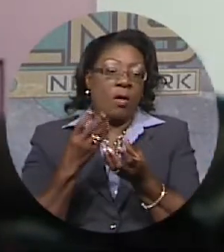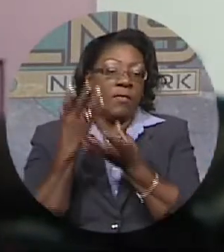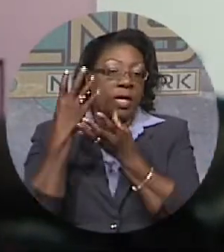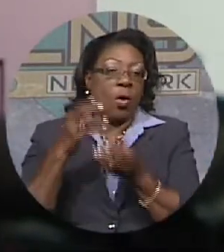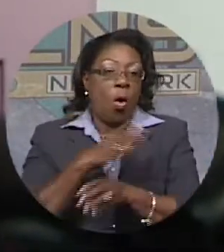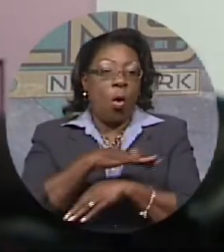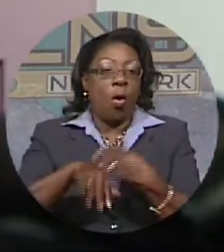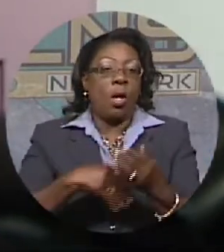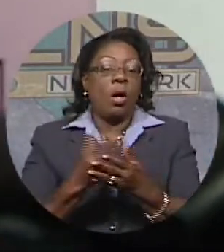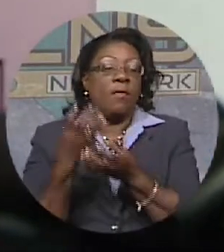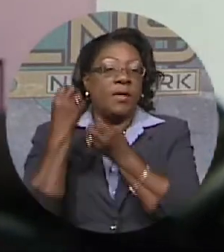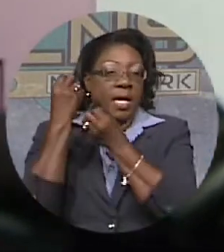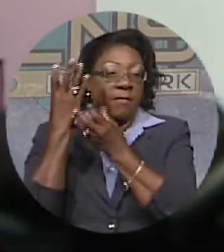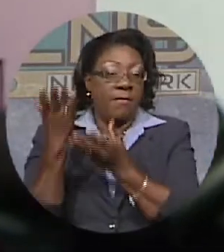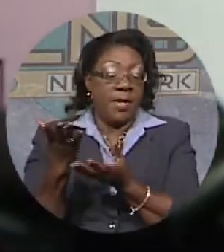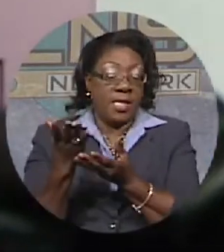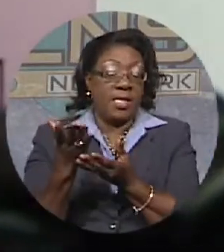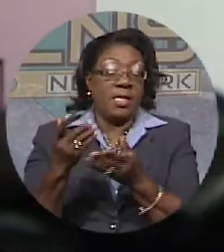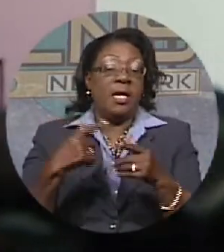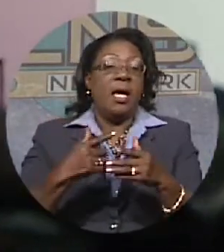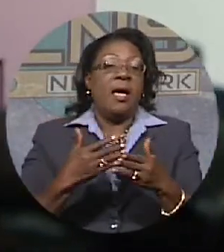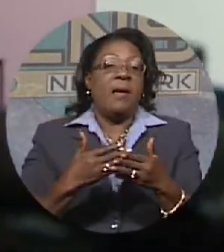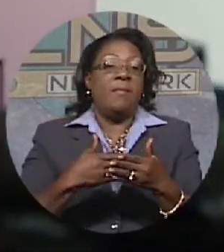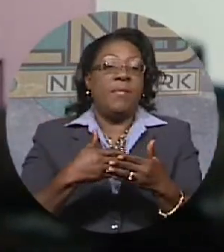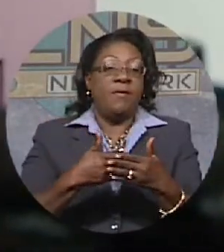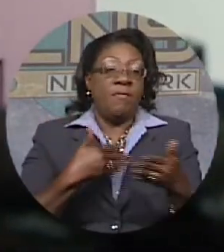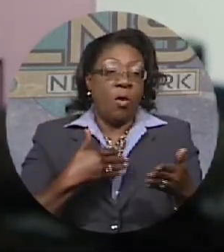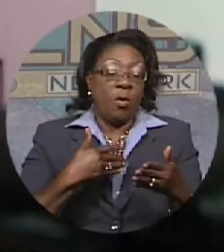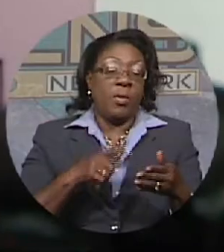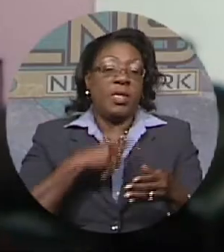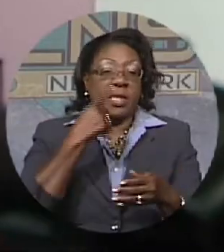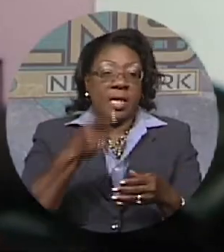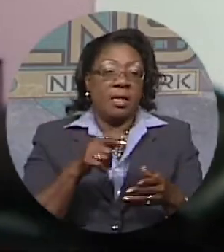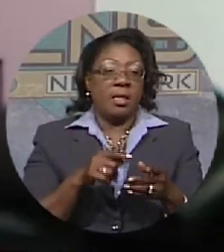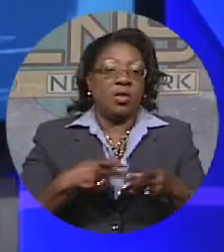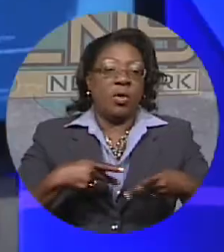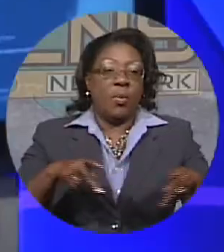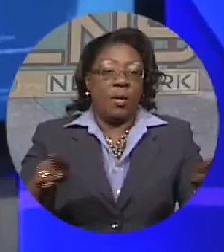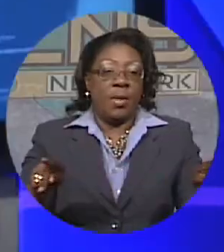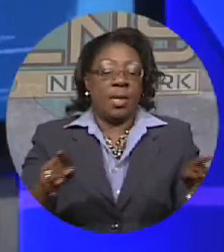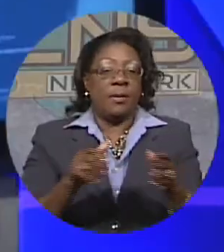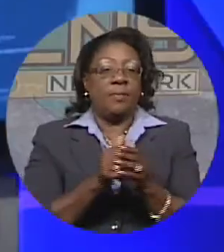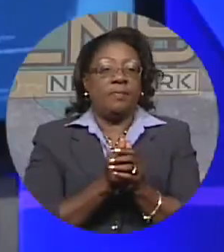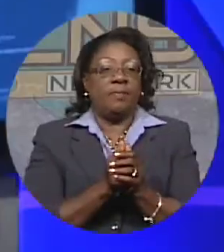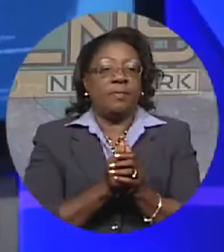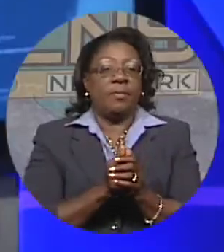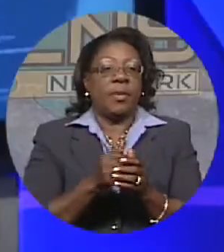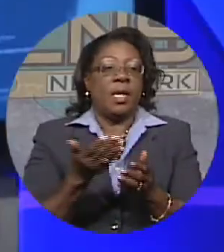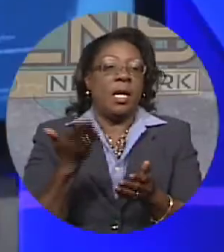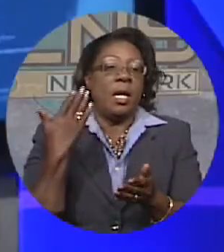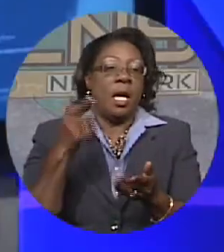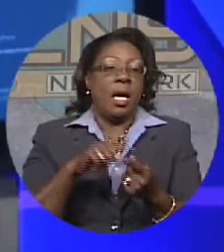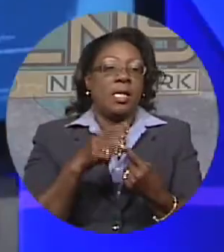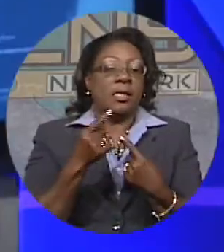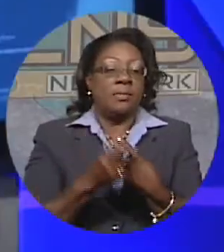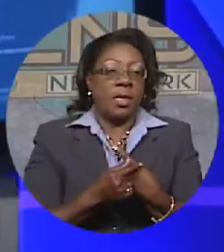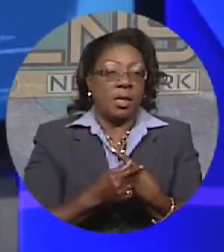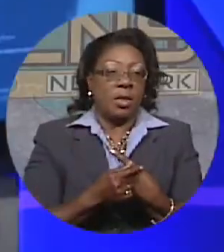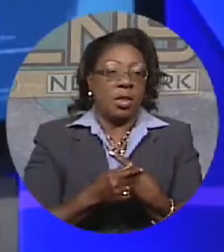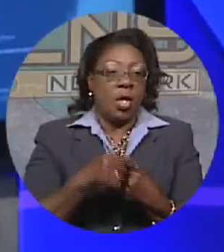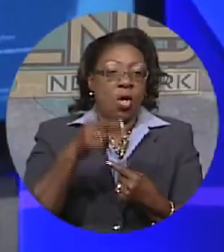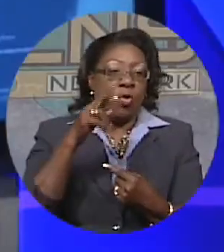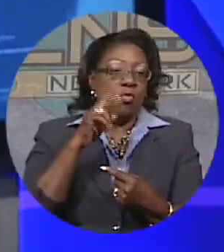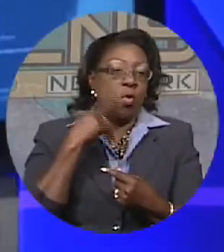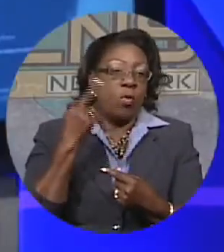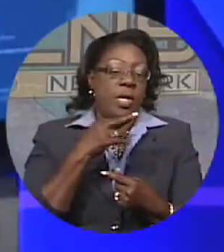public so they could get a full understanding and appreciate what it is that we're doing. Last month, Rowena Bethel was appointed the